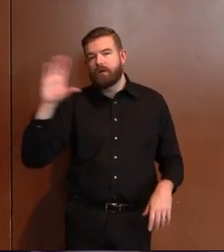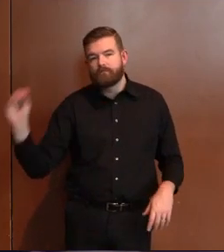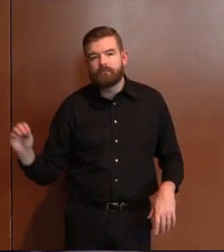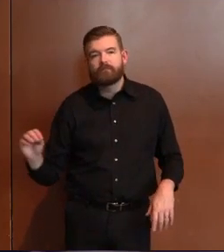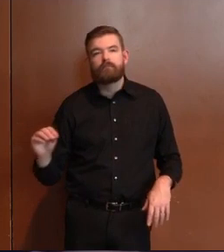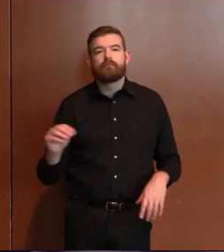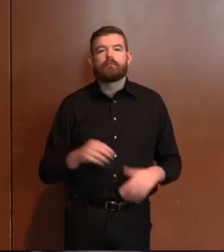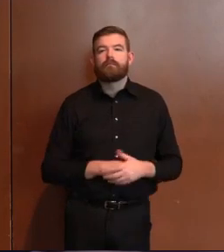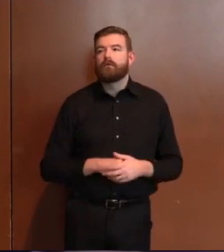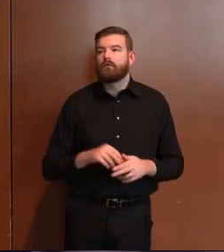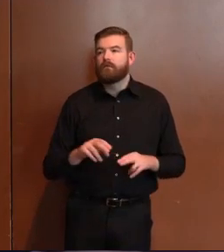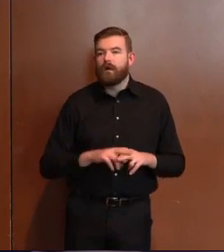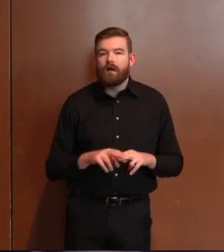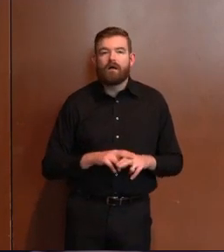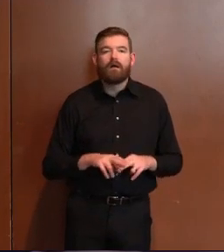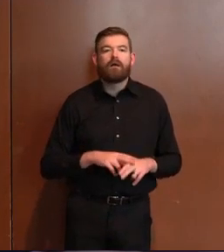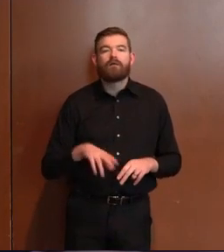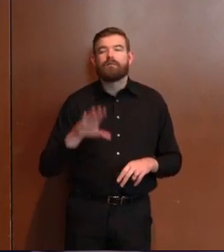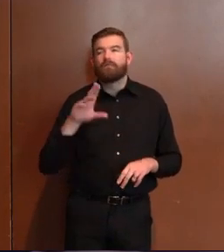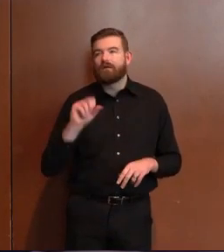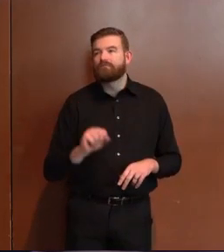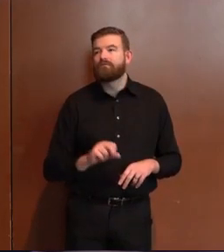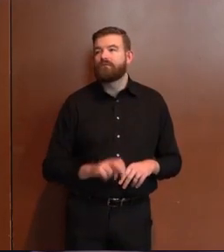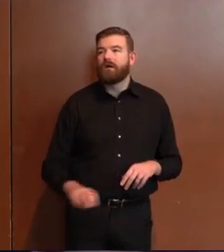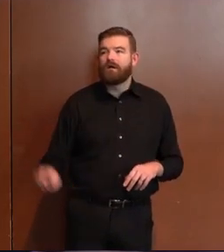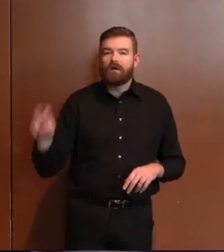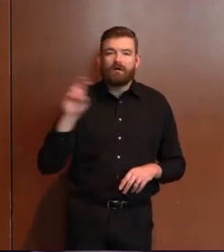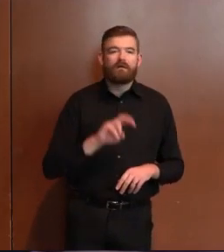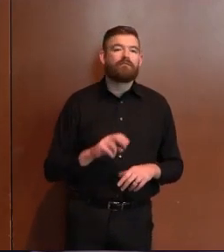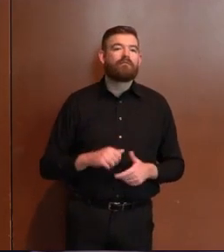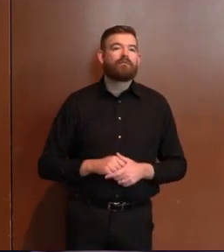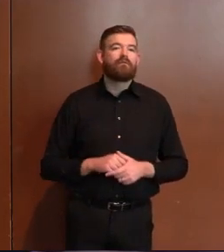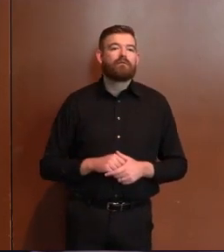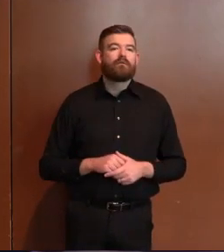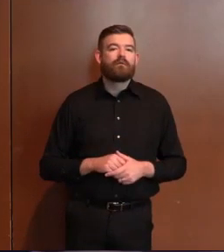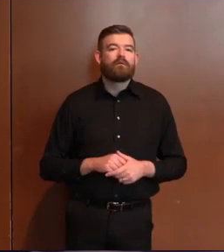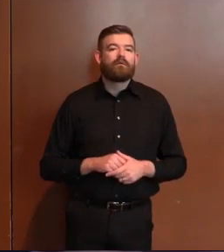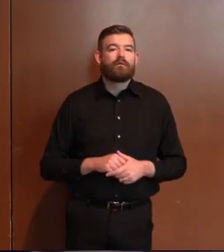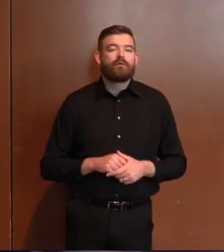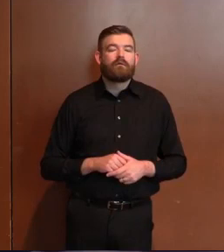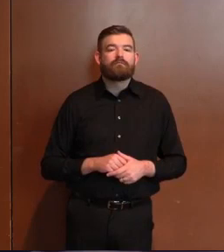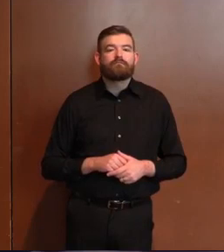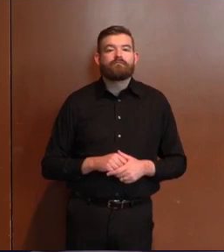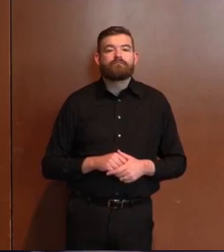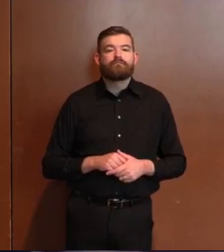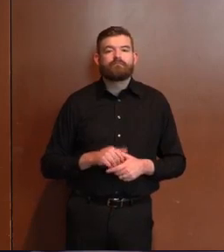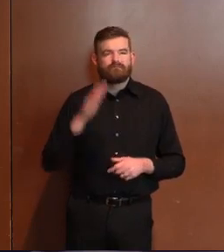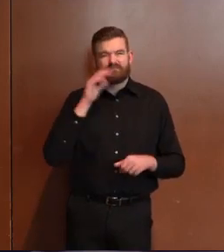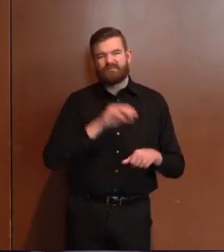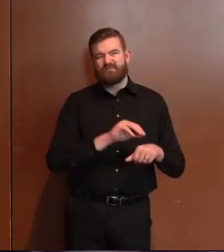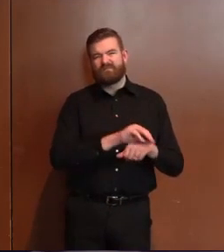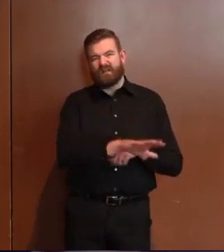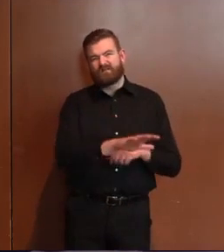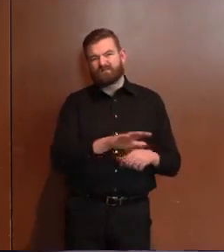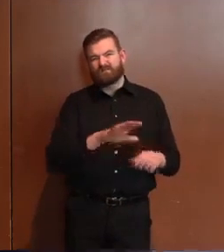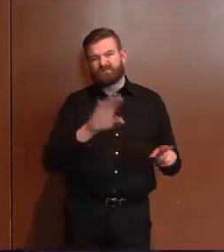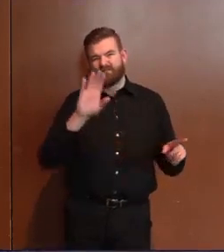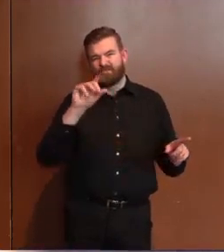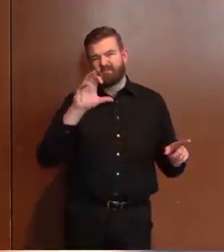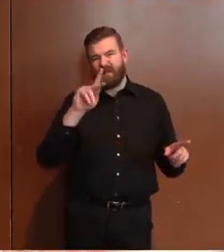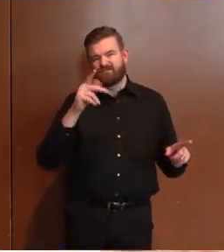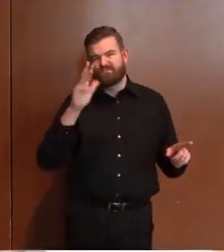ones, but it also impacts the guidance that you asked about block grants as well earlier. Judy, long-term care. Yeah, I do